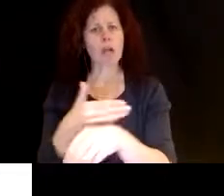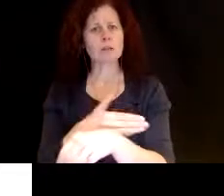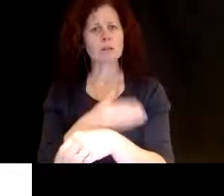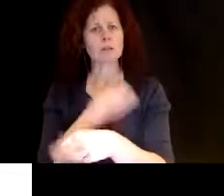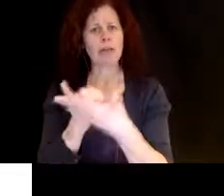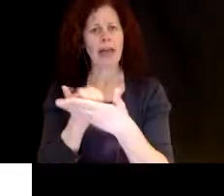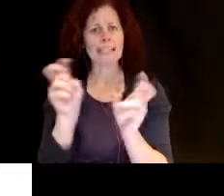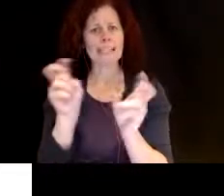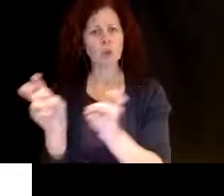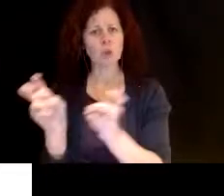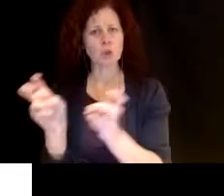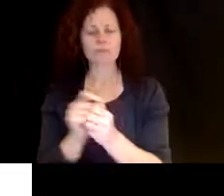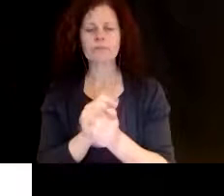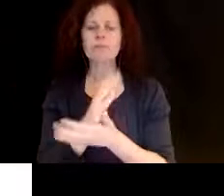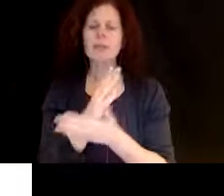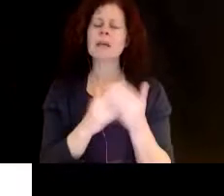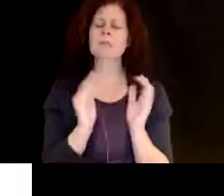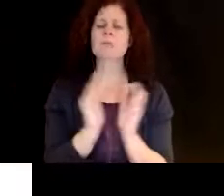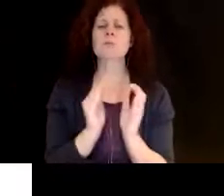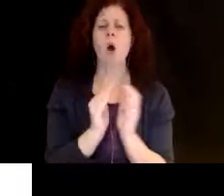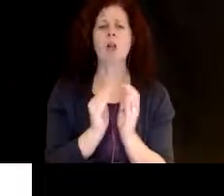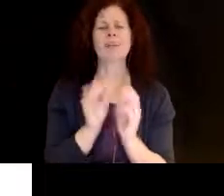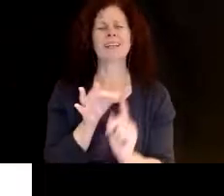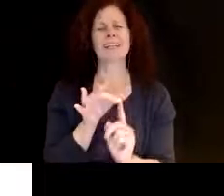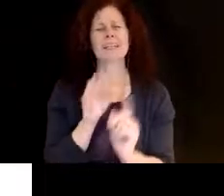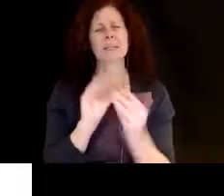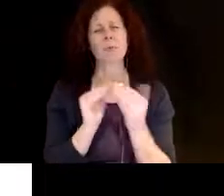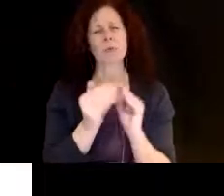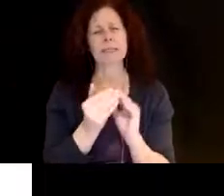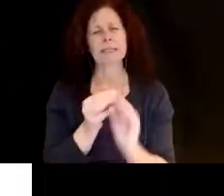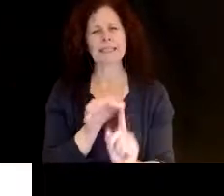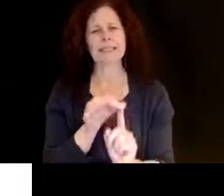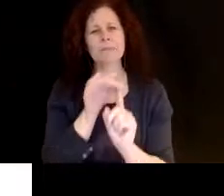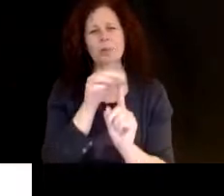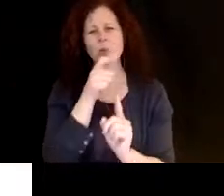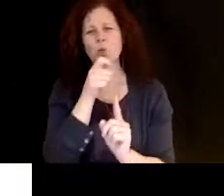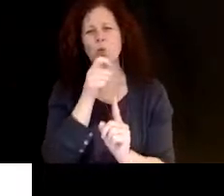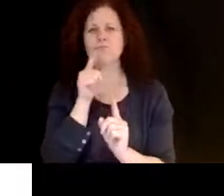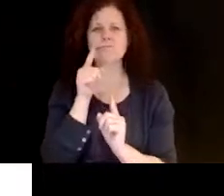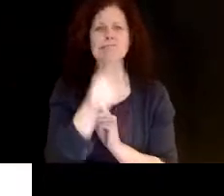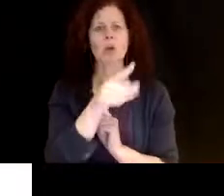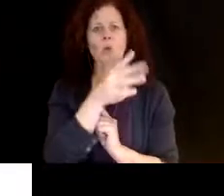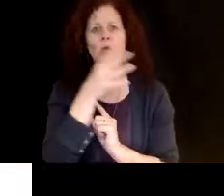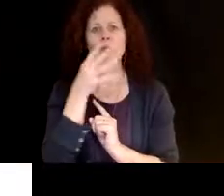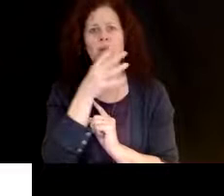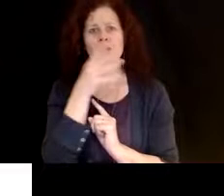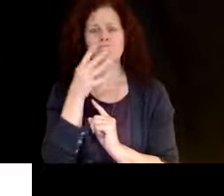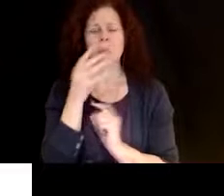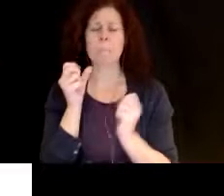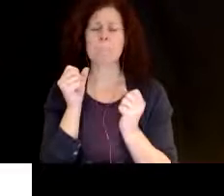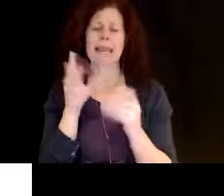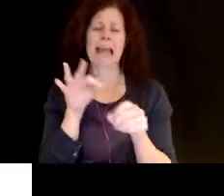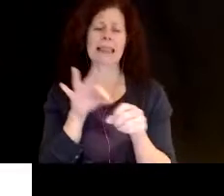some smaller communities, especially those remote rural ones, where there's a lack of understanding amongst the elected